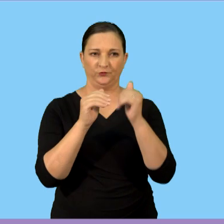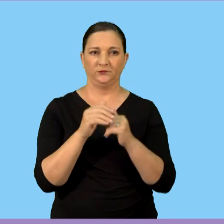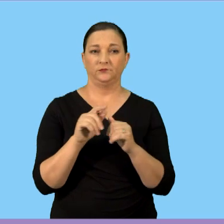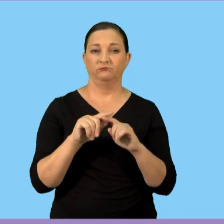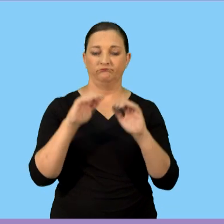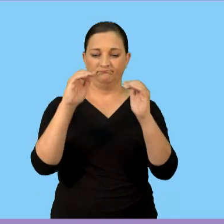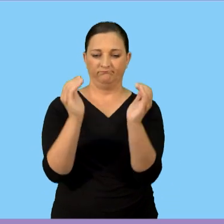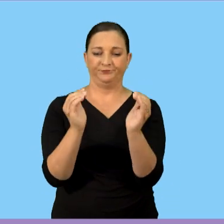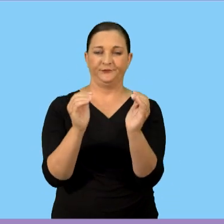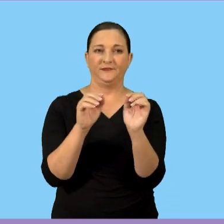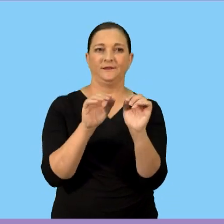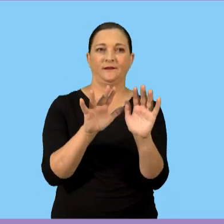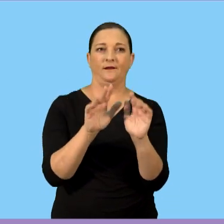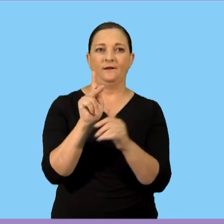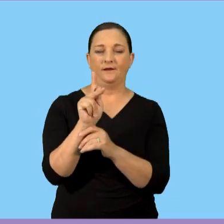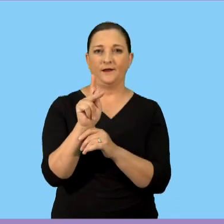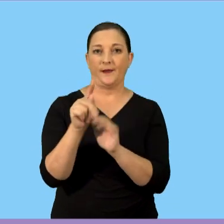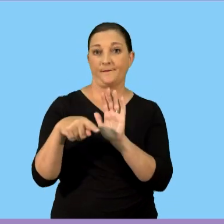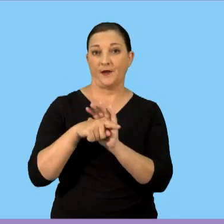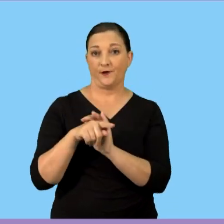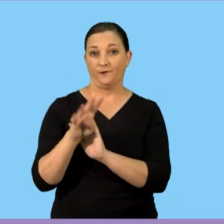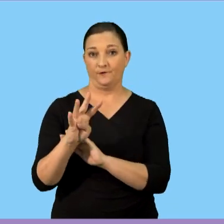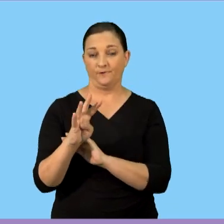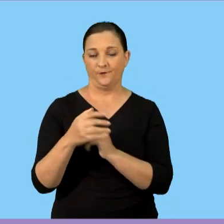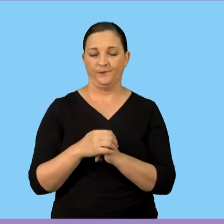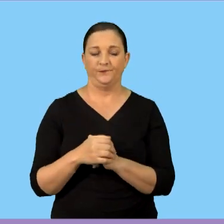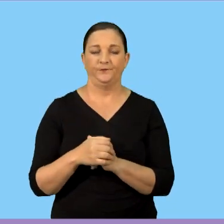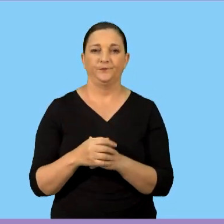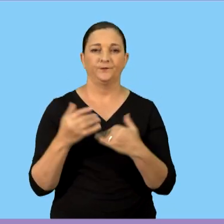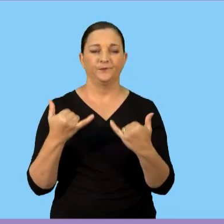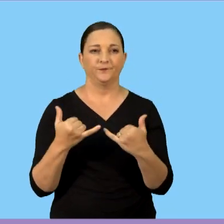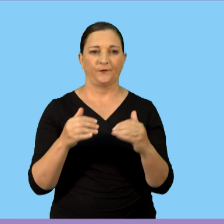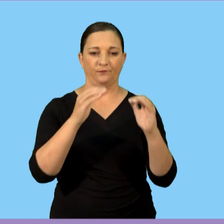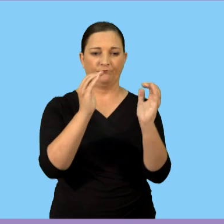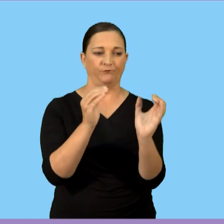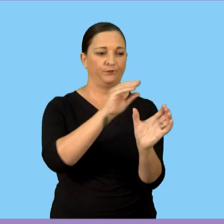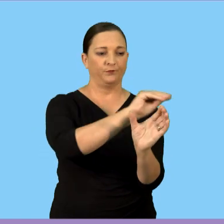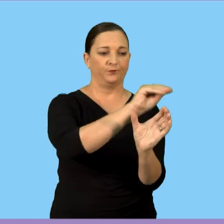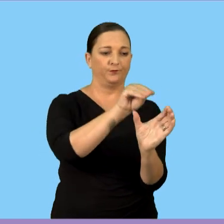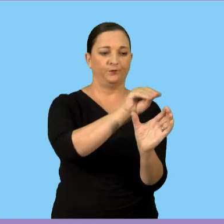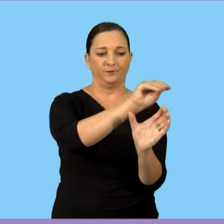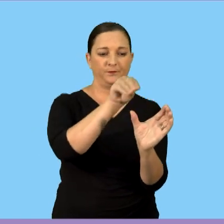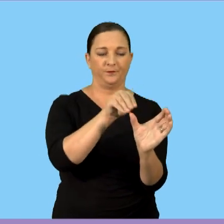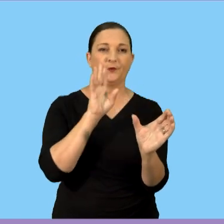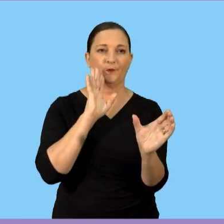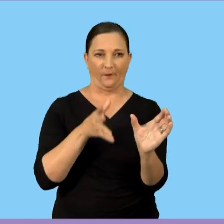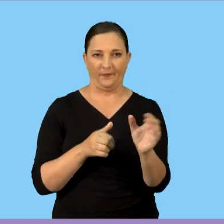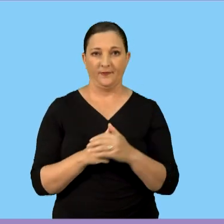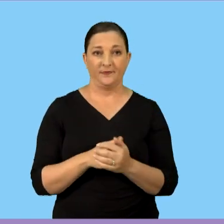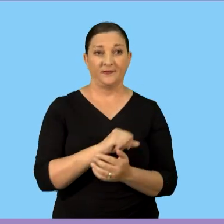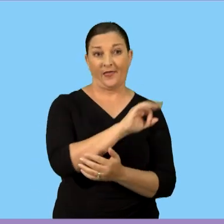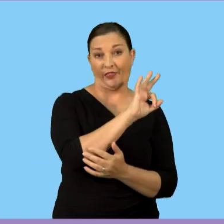have 10k minus 4. So we are still going to use our distributive property. So that is going to be